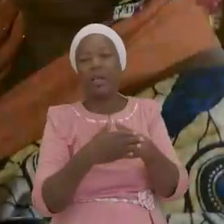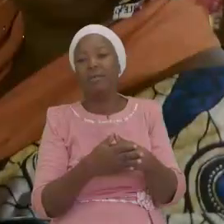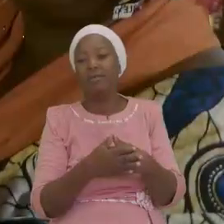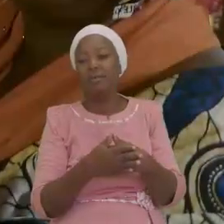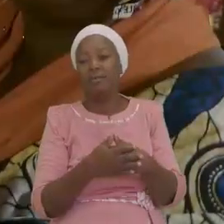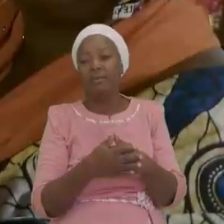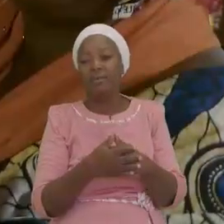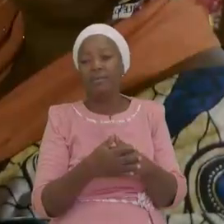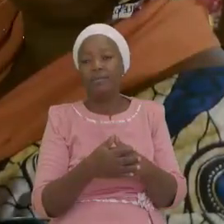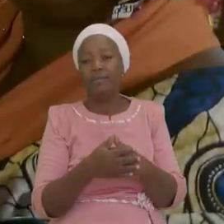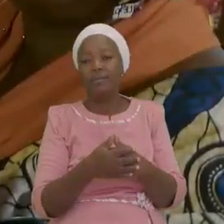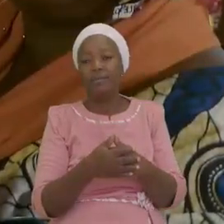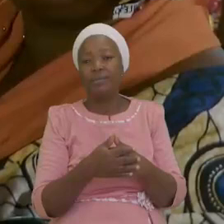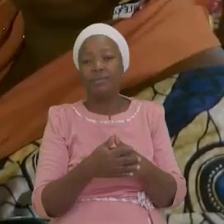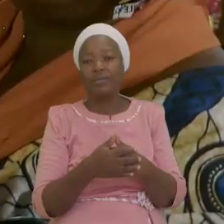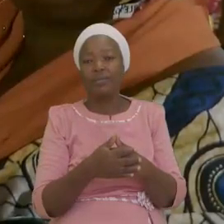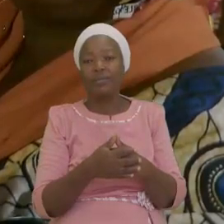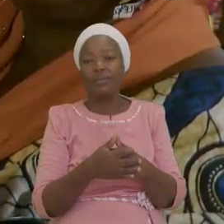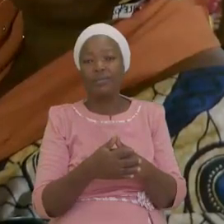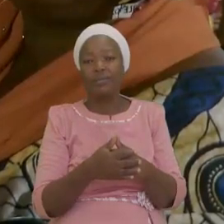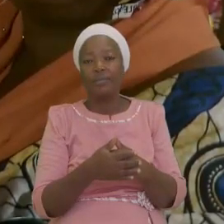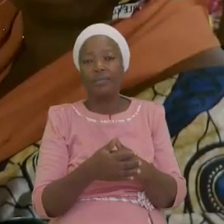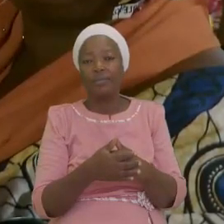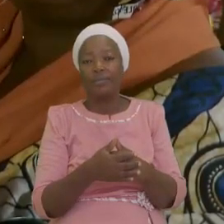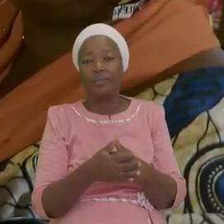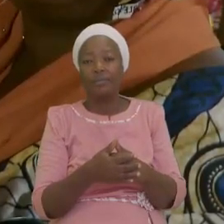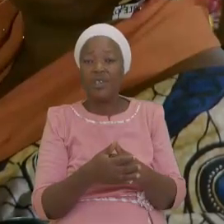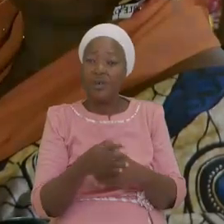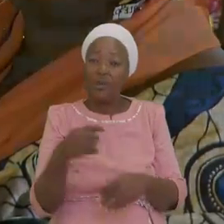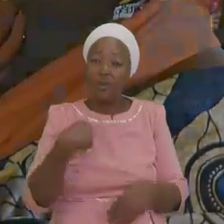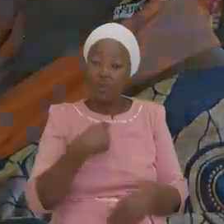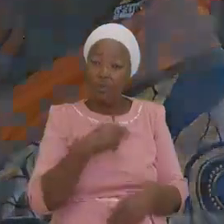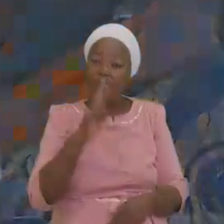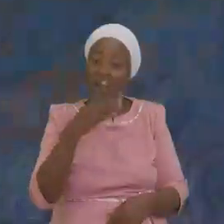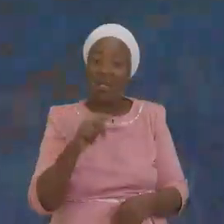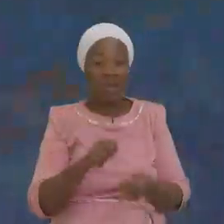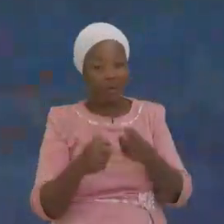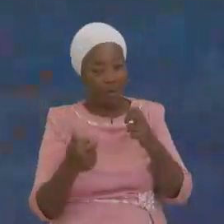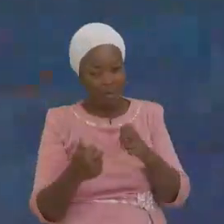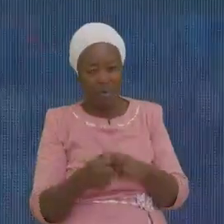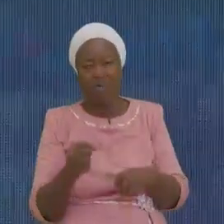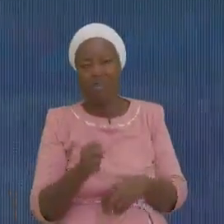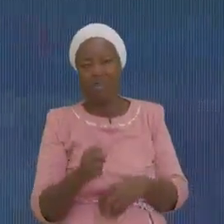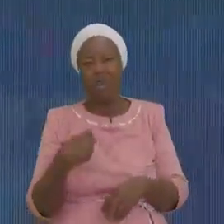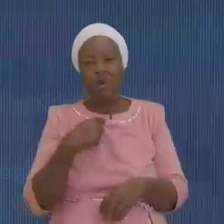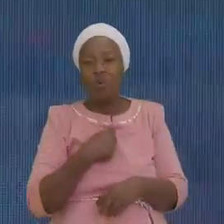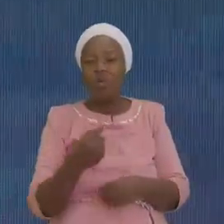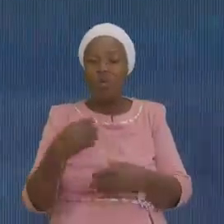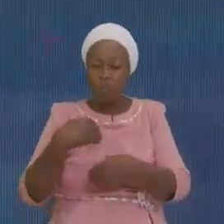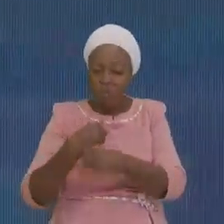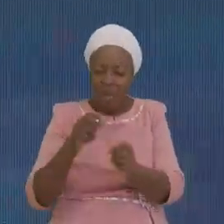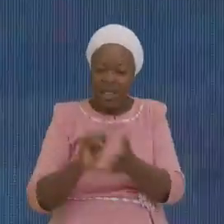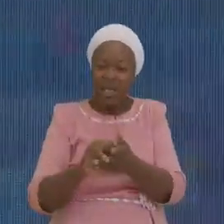We are the problems. We cause the problems for